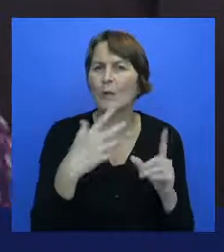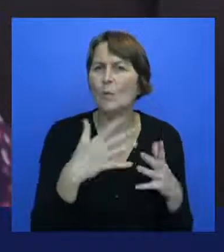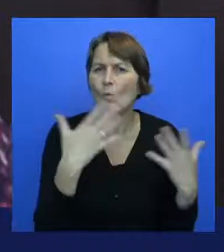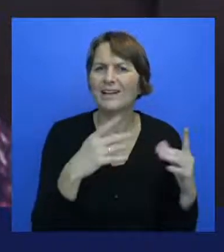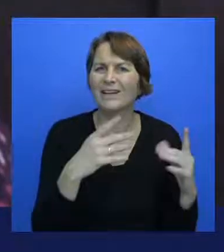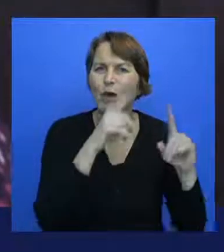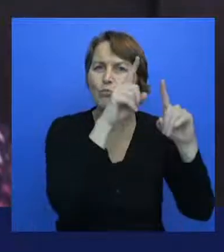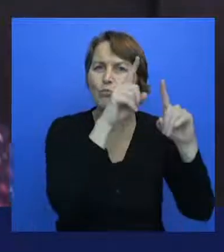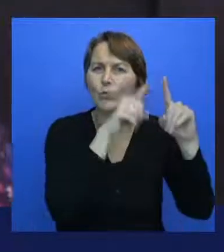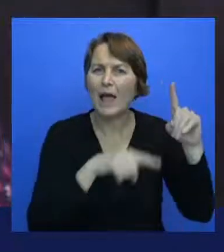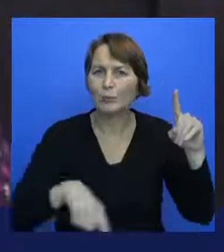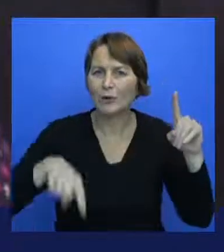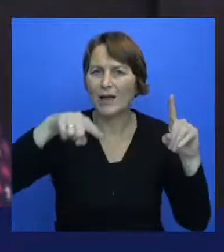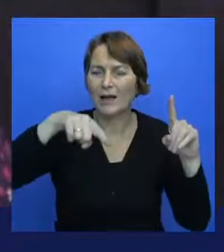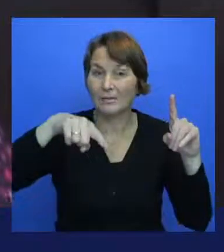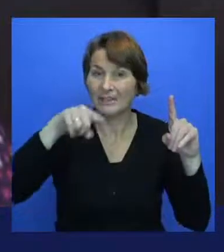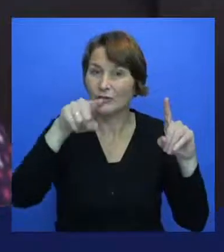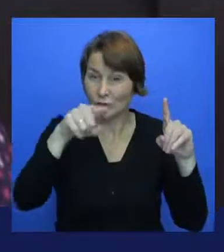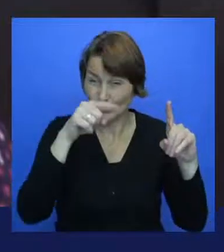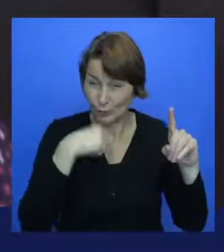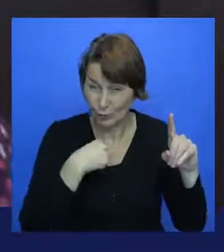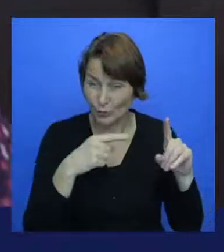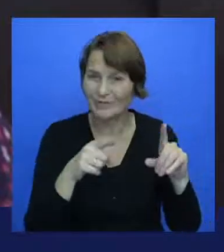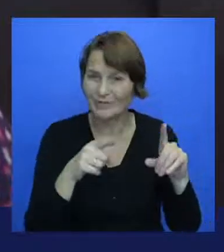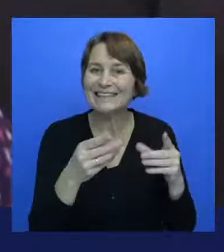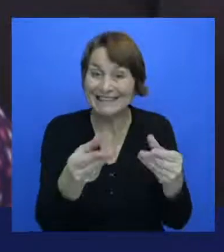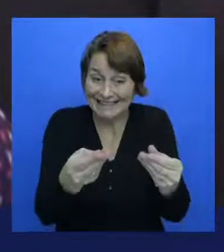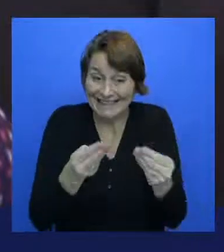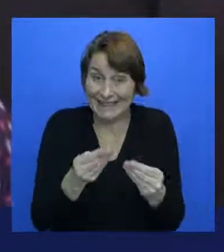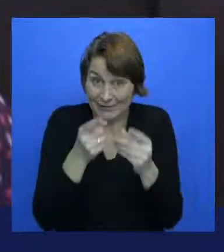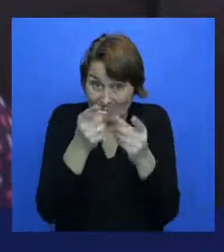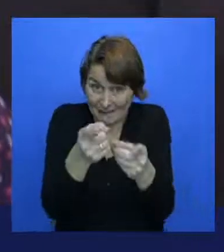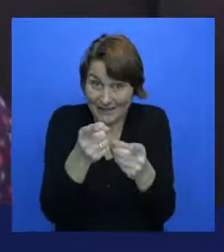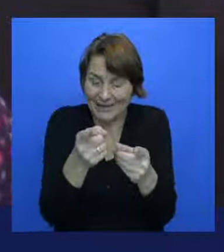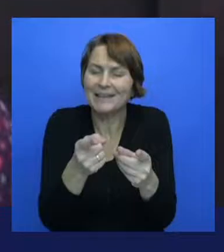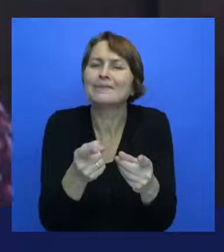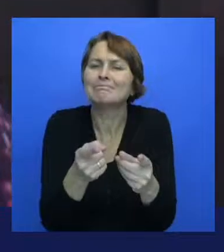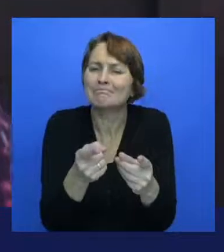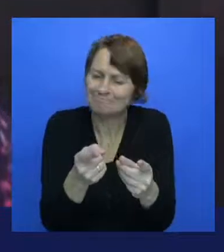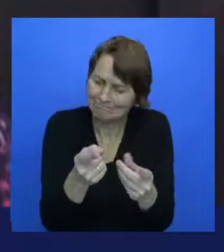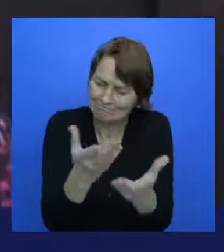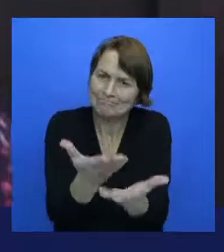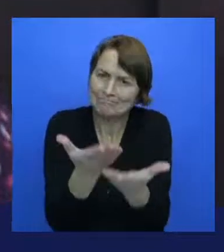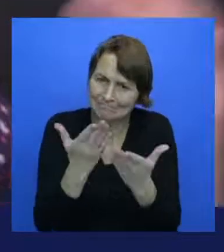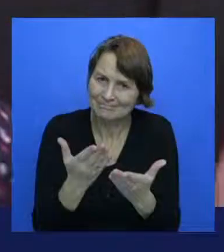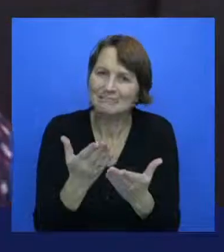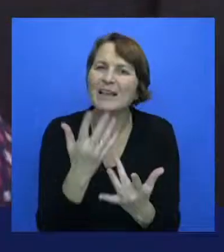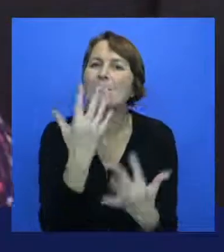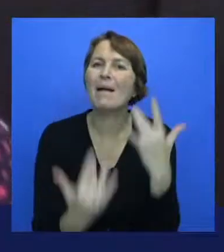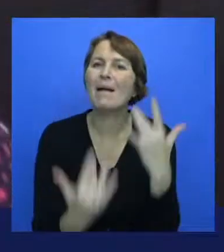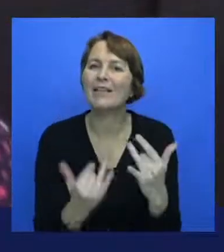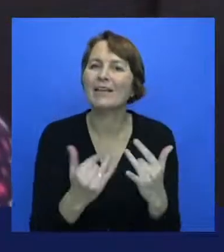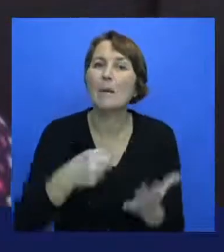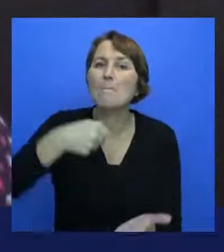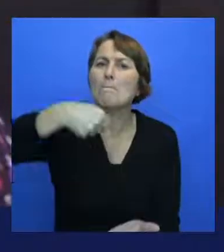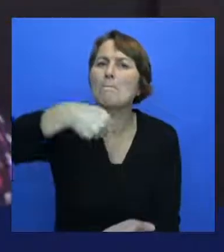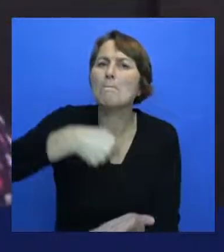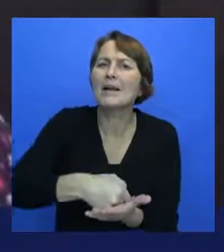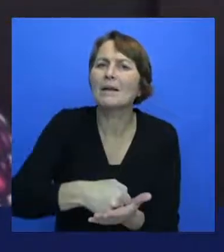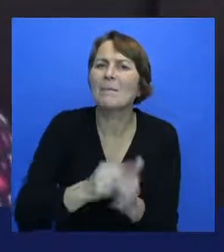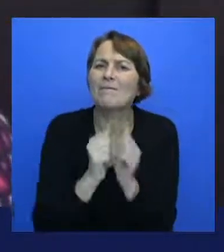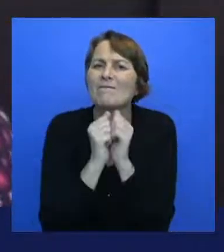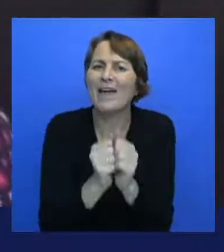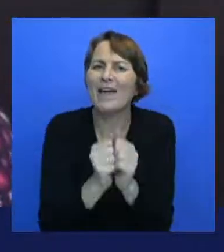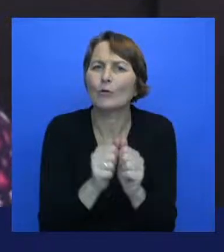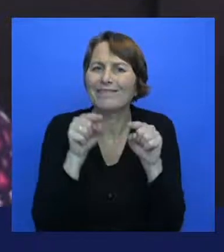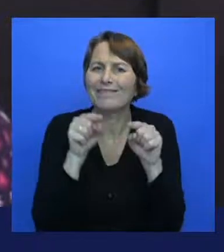to ask you to mathematically give me the minimum value of that function, it's easy to do. Yes, of course. Derivative,